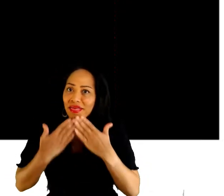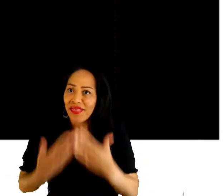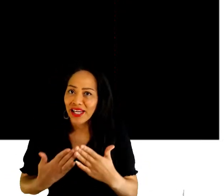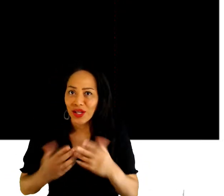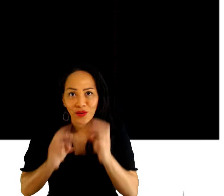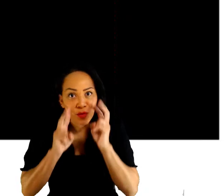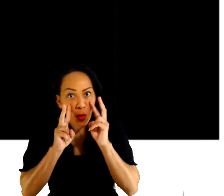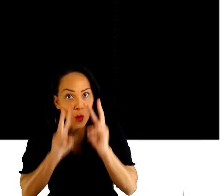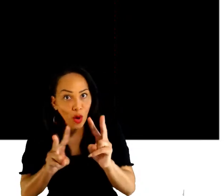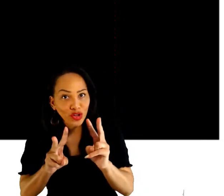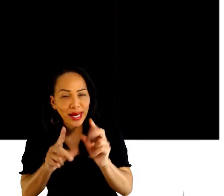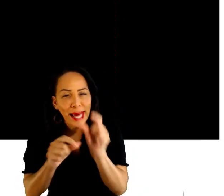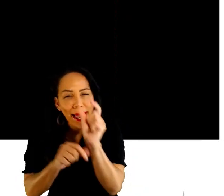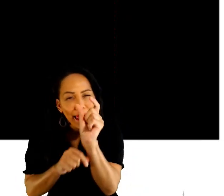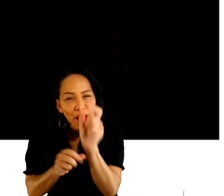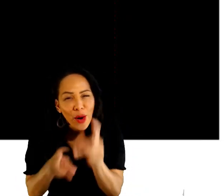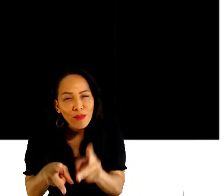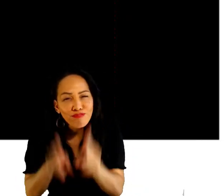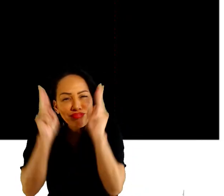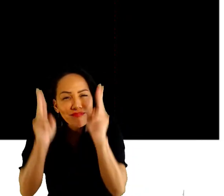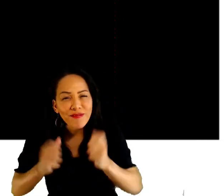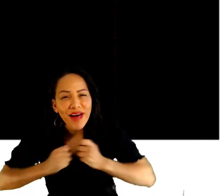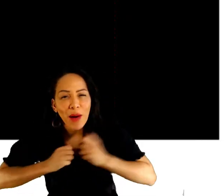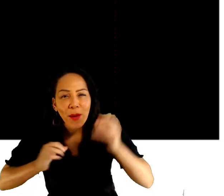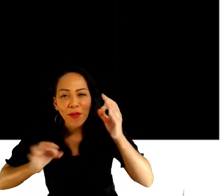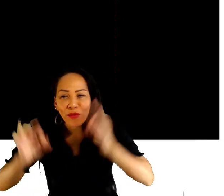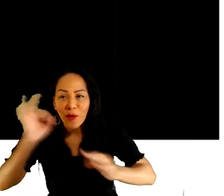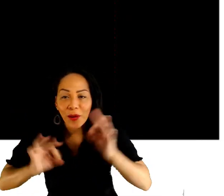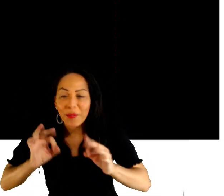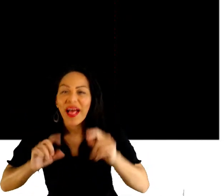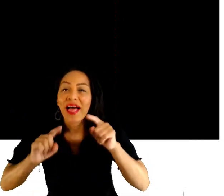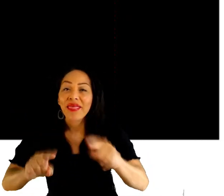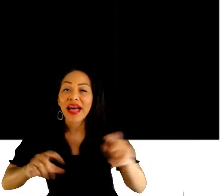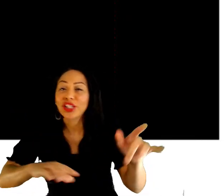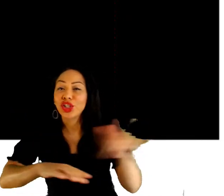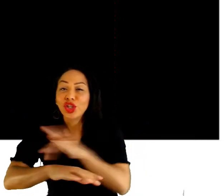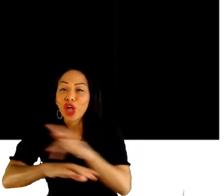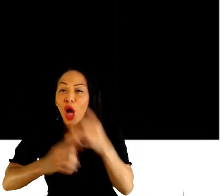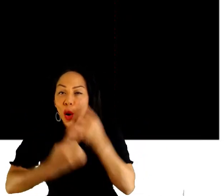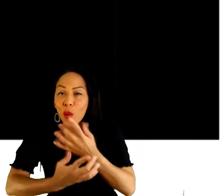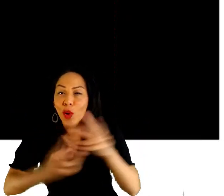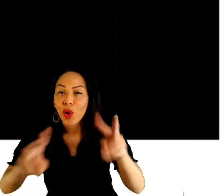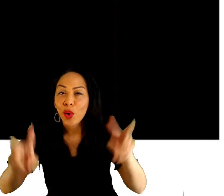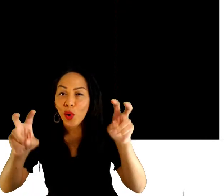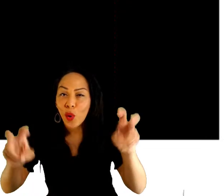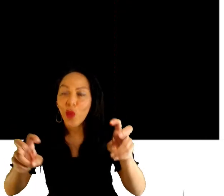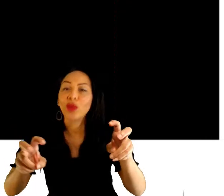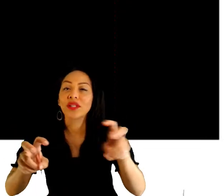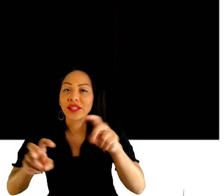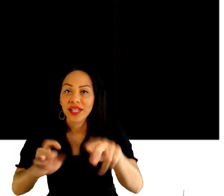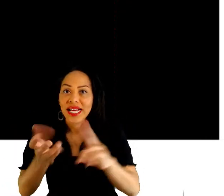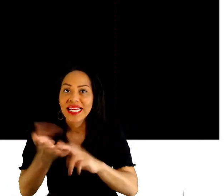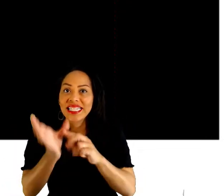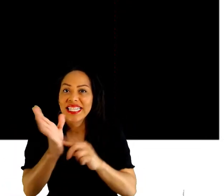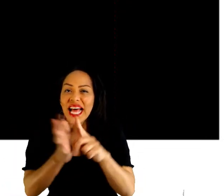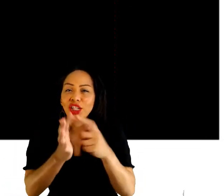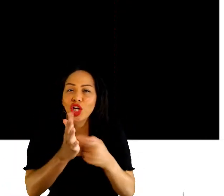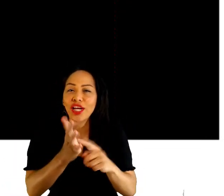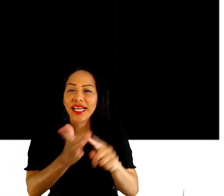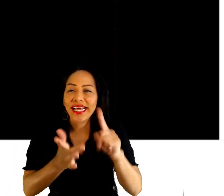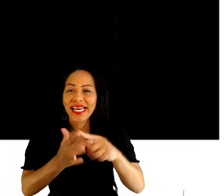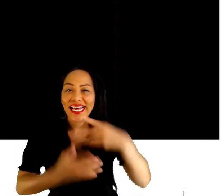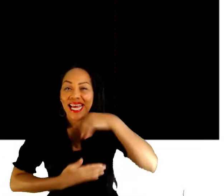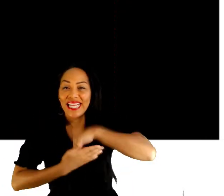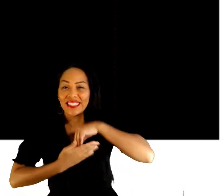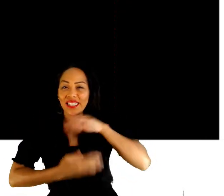performance. It's our performance, Natalie Inside Out, which is a show which we premiered at the Lowry in 2018 as a result of